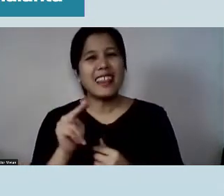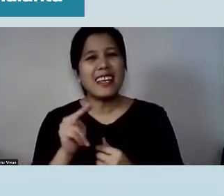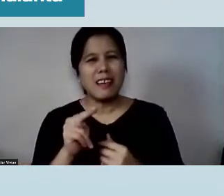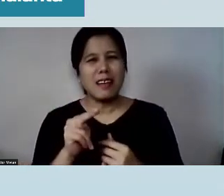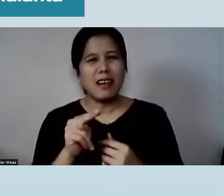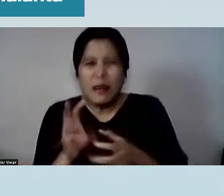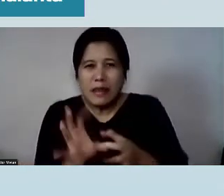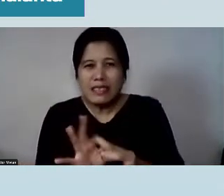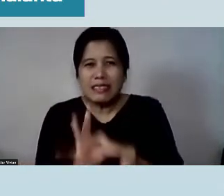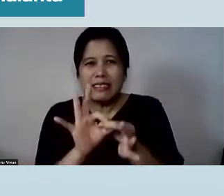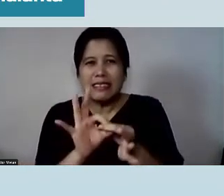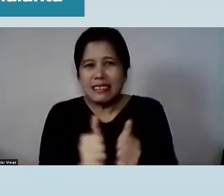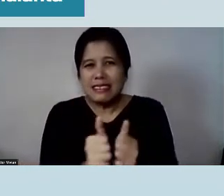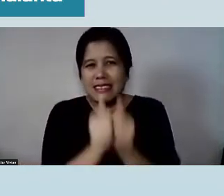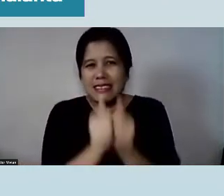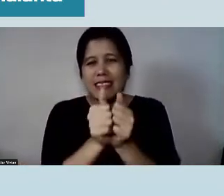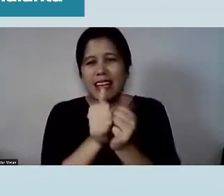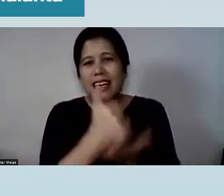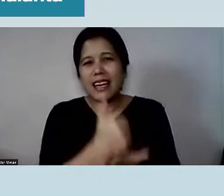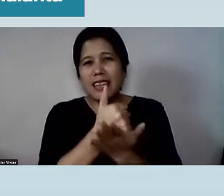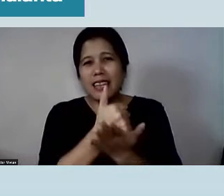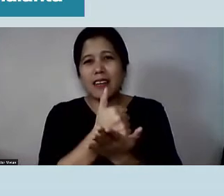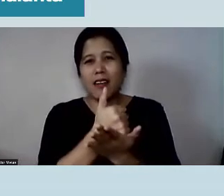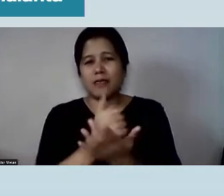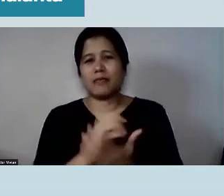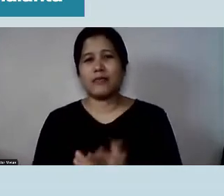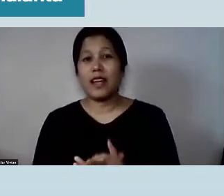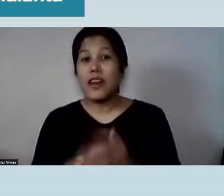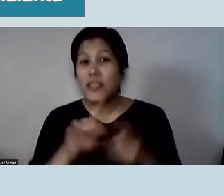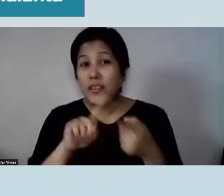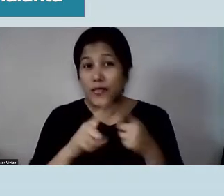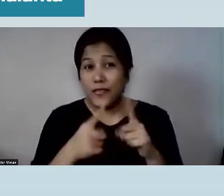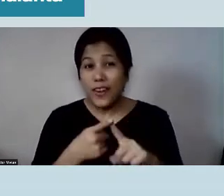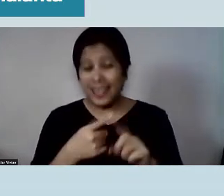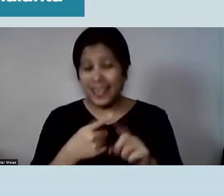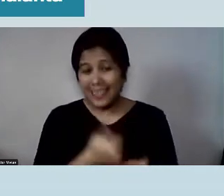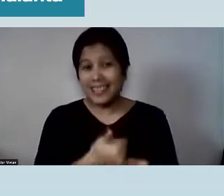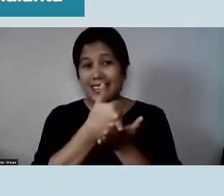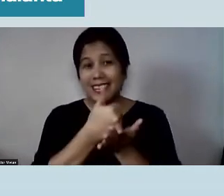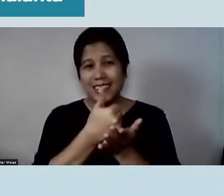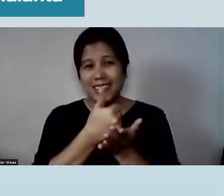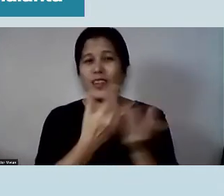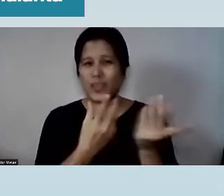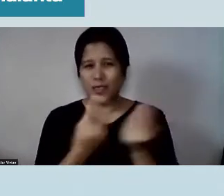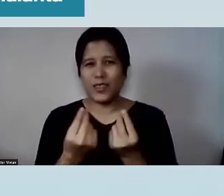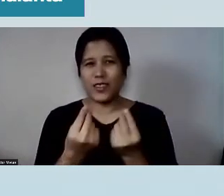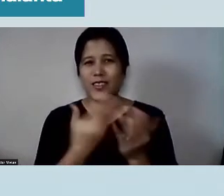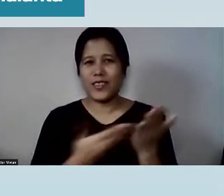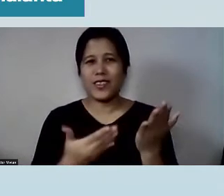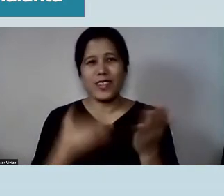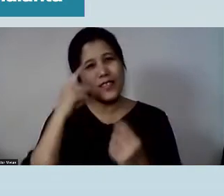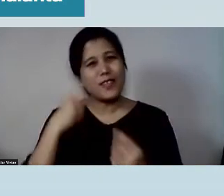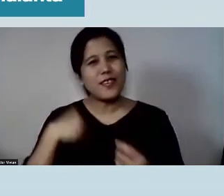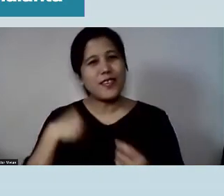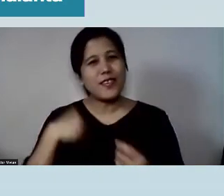Kailangan meron tayong naka-anchor na friend, di ba, who will do things for us. Okay.